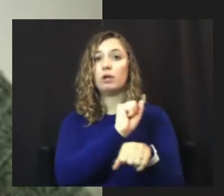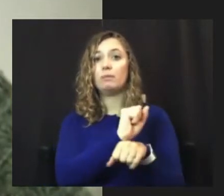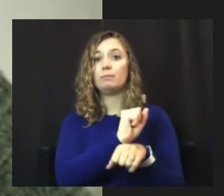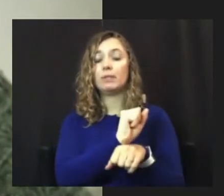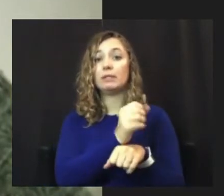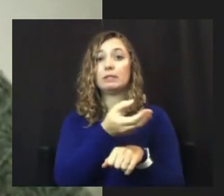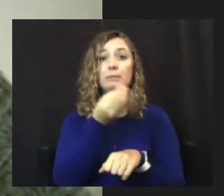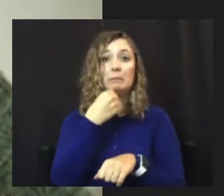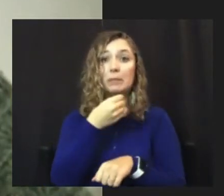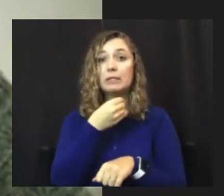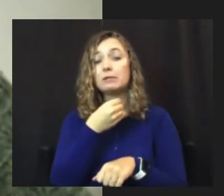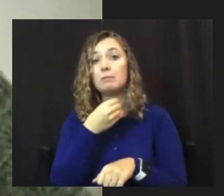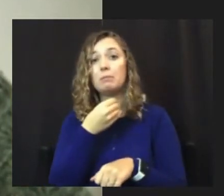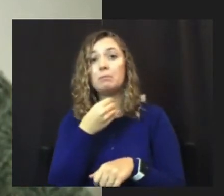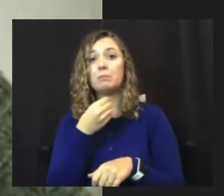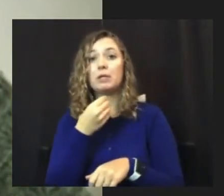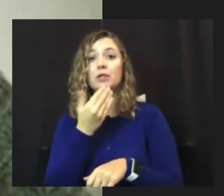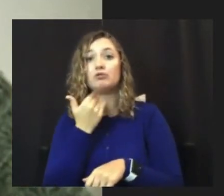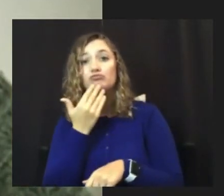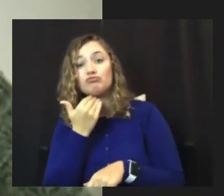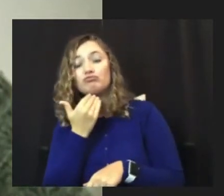back home.